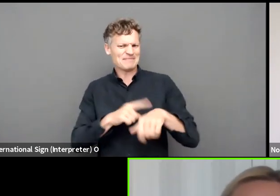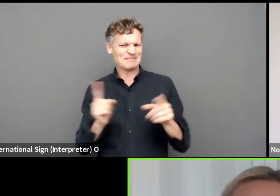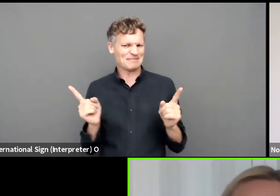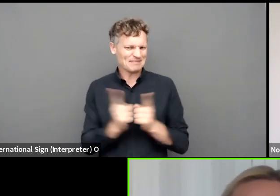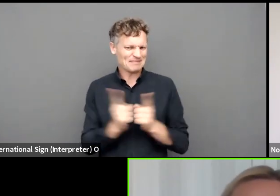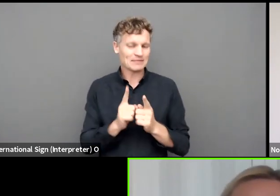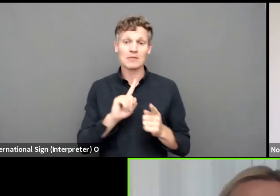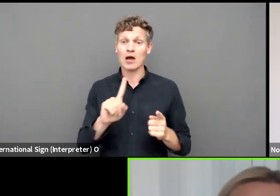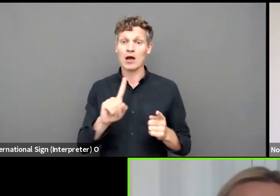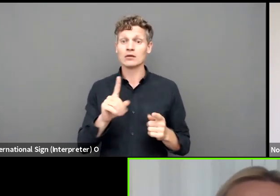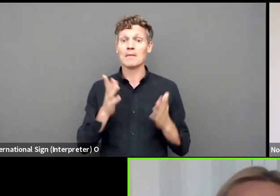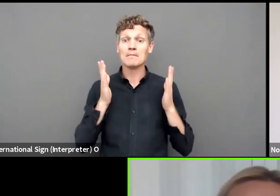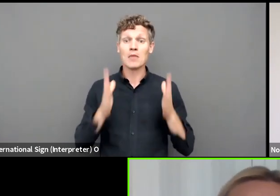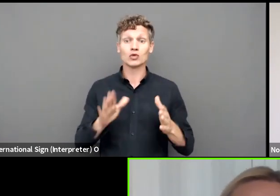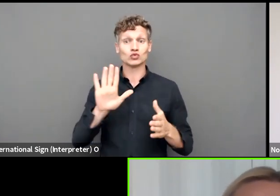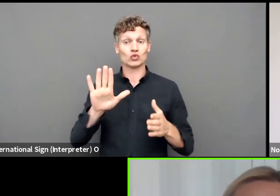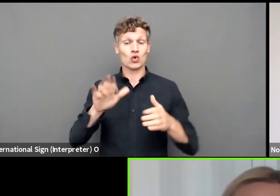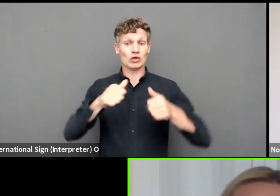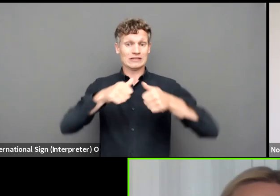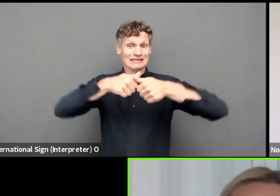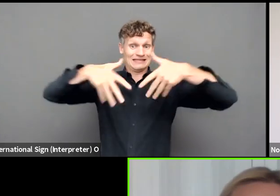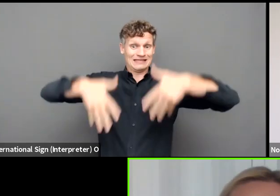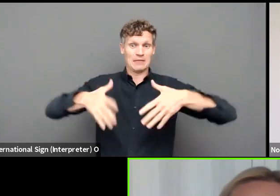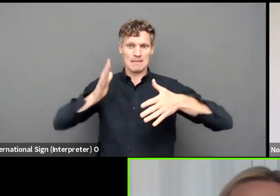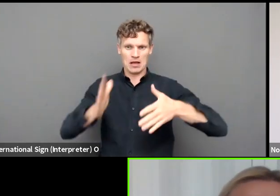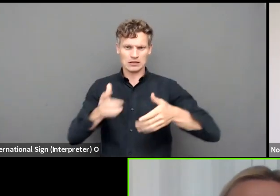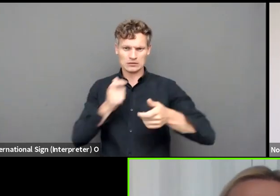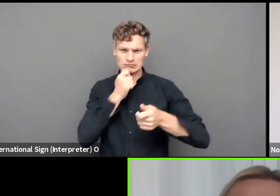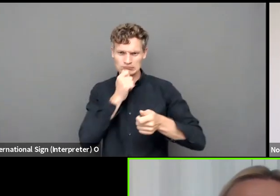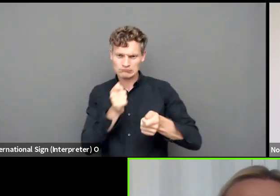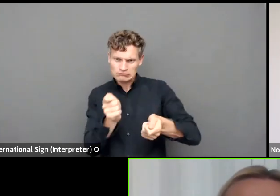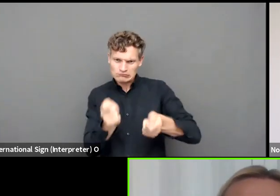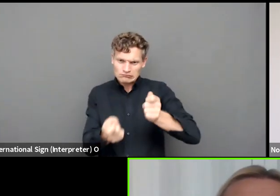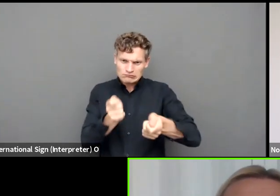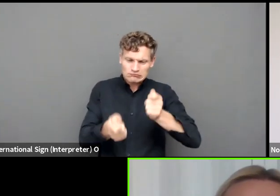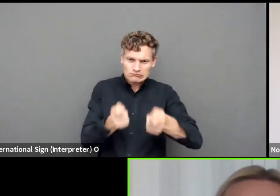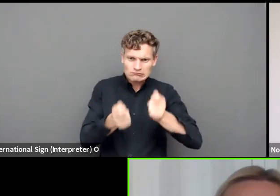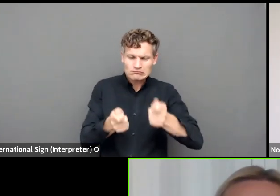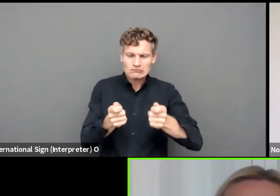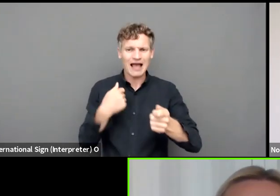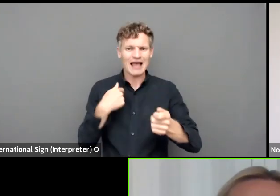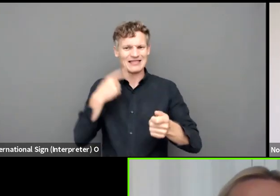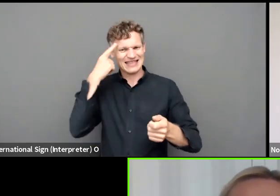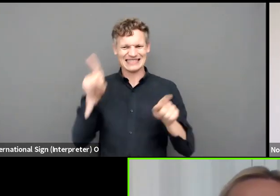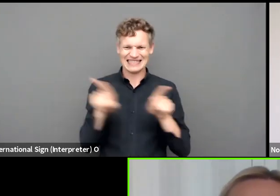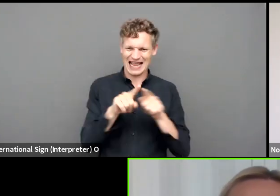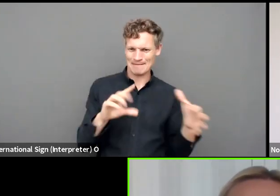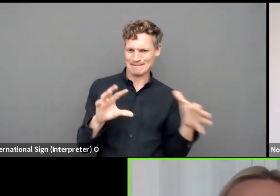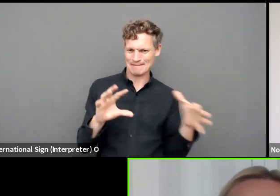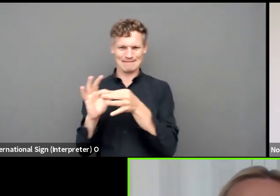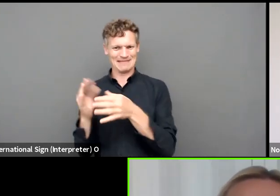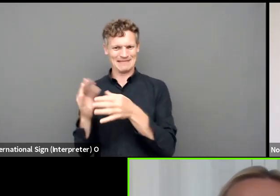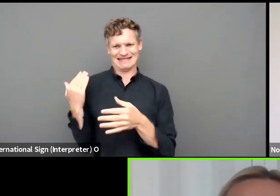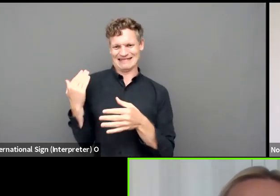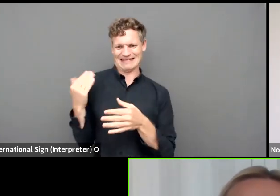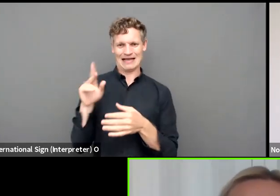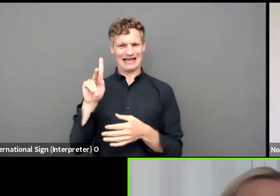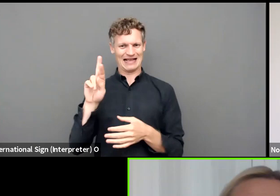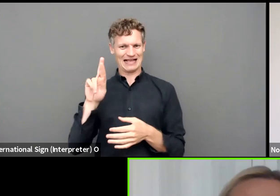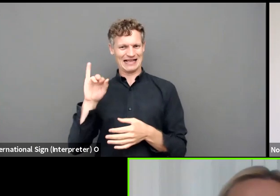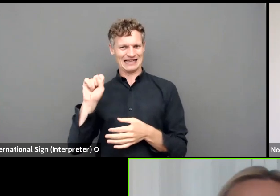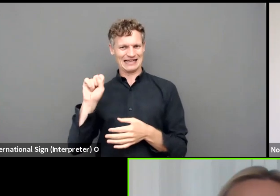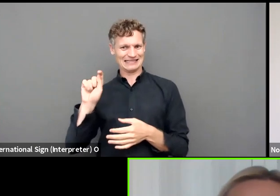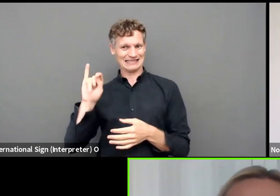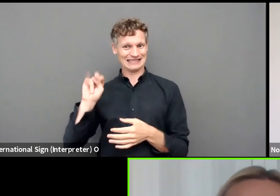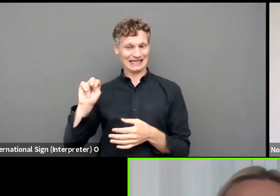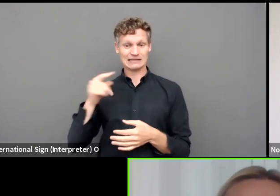your systems. I'm actually going to go back to Kristin, and you have to work allocation. How do you allocate your work? Are you women just, or